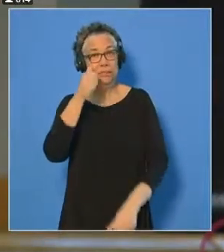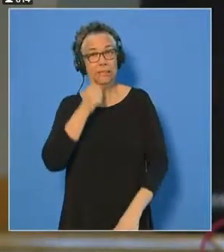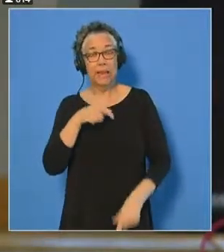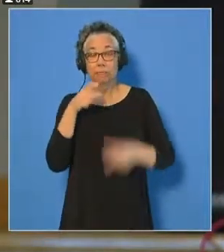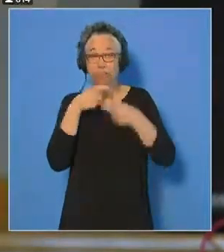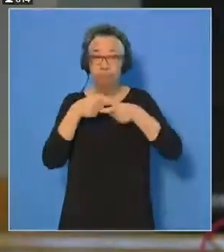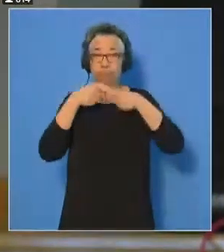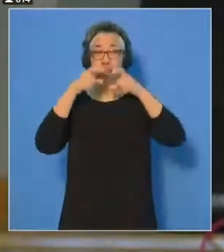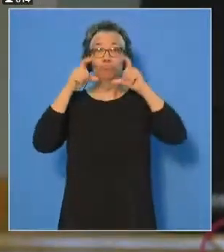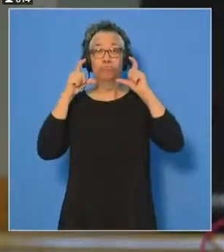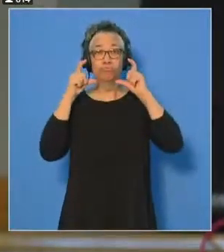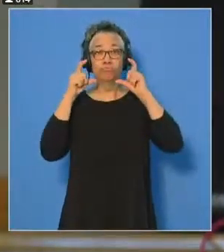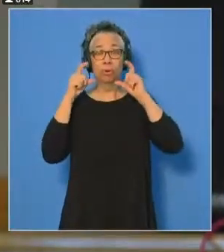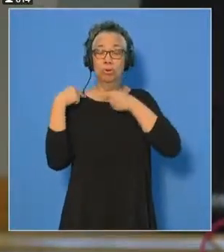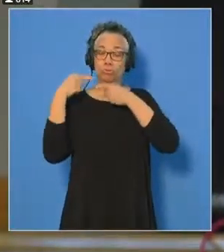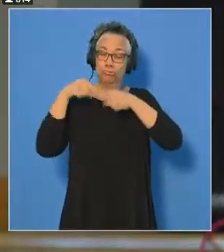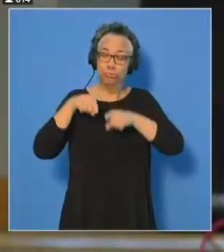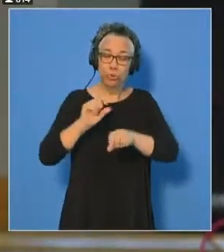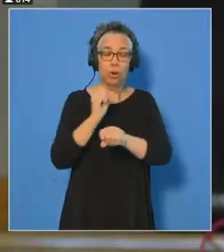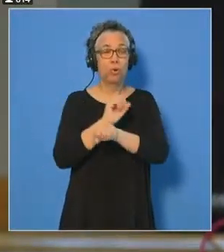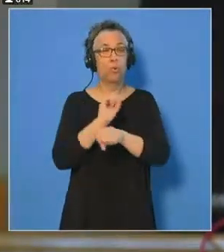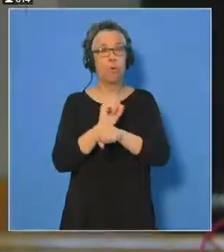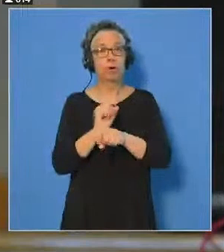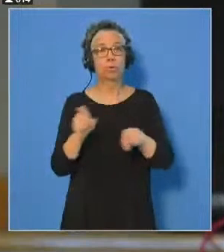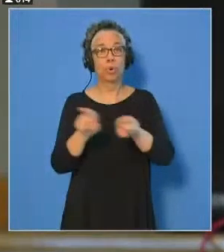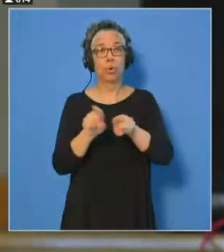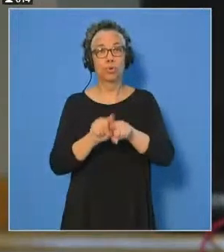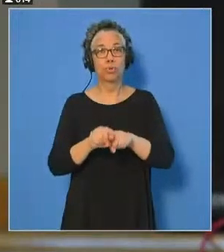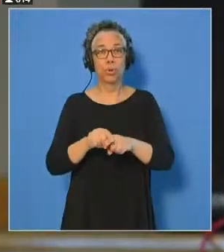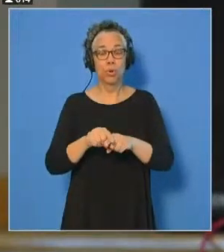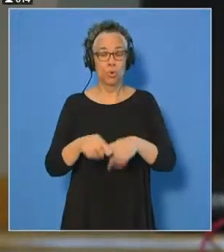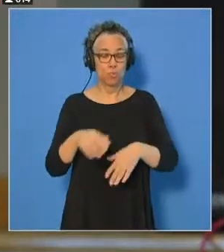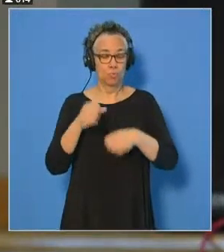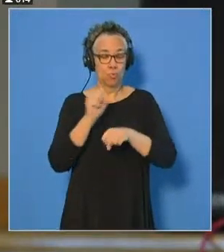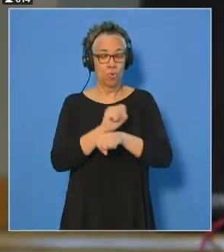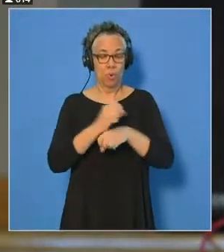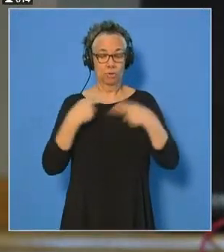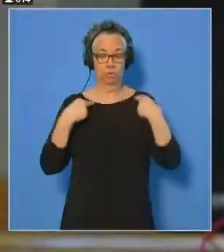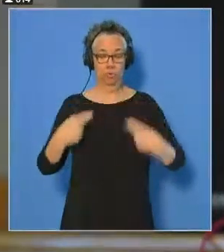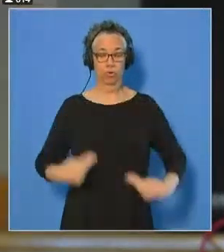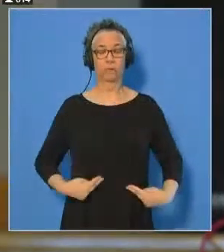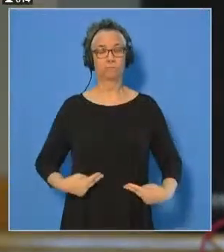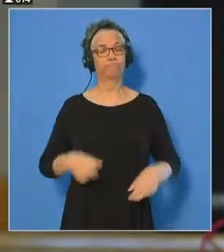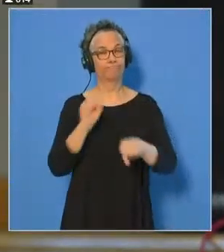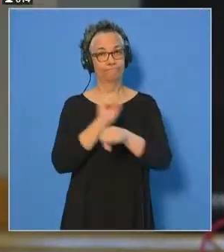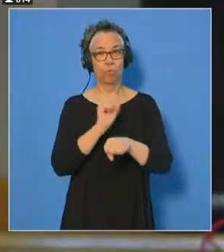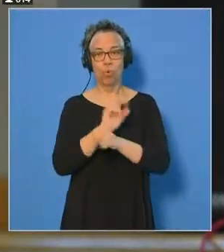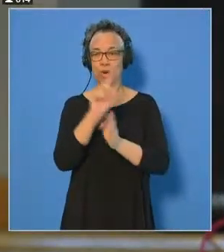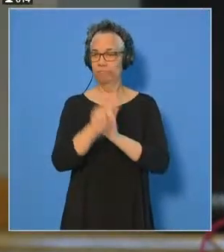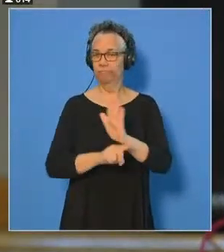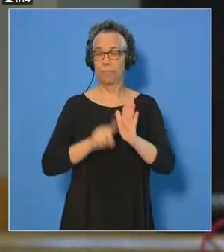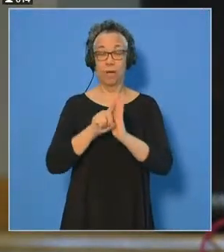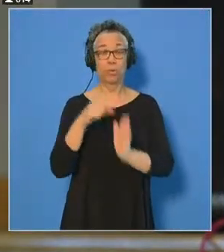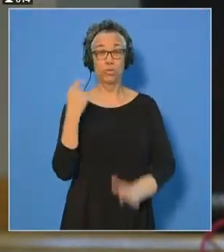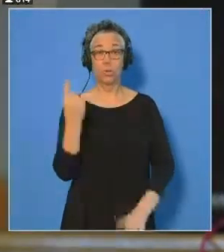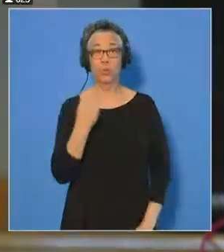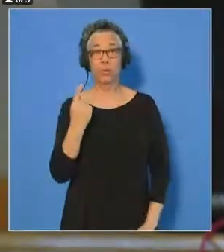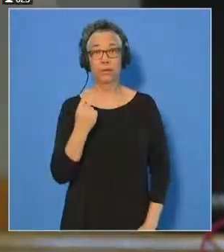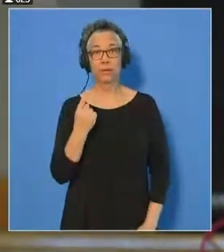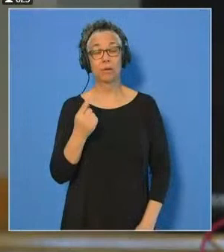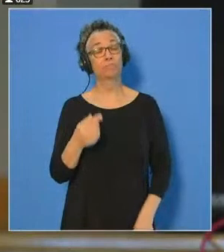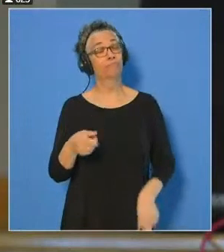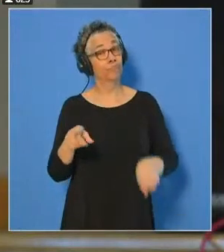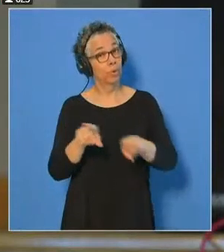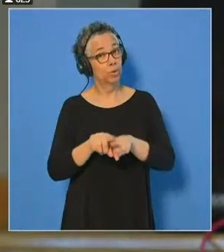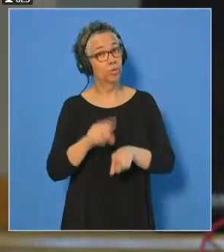mask throughout their shifts, and wearing work uniforms during working hours only. Since then, there were 2 further